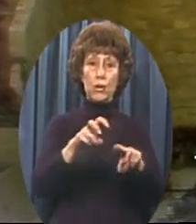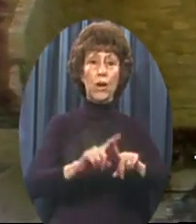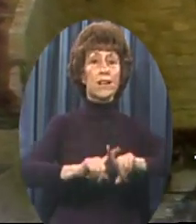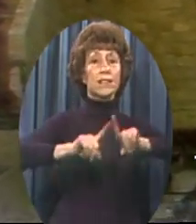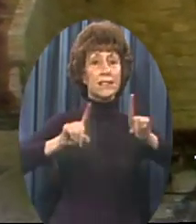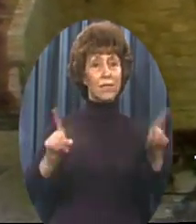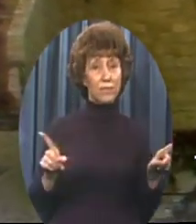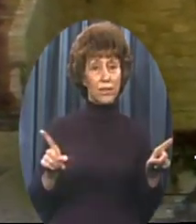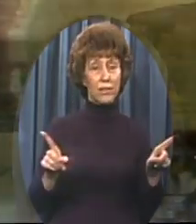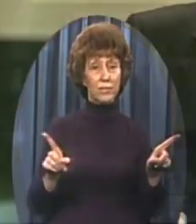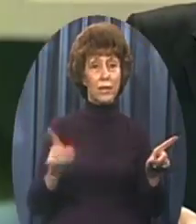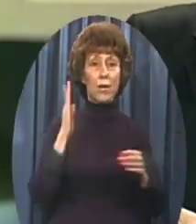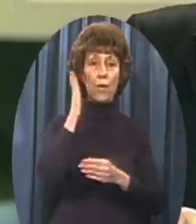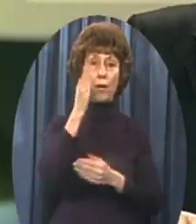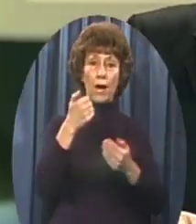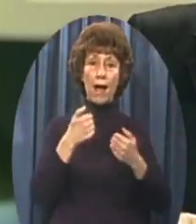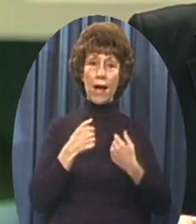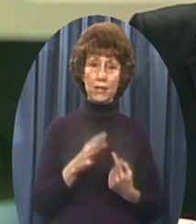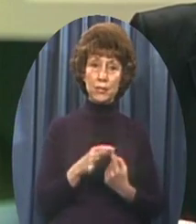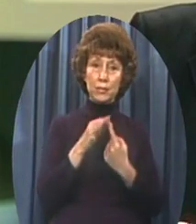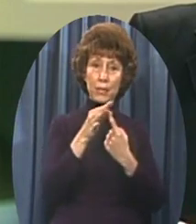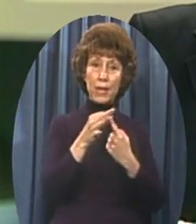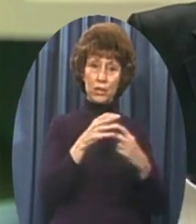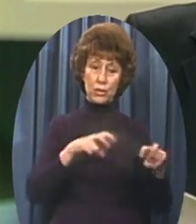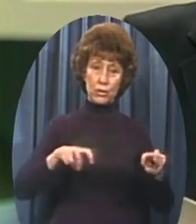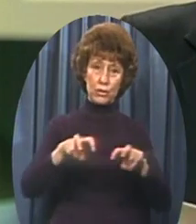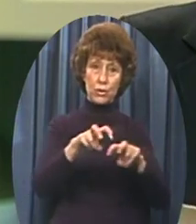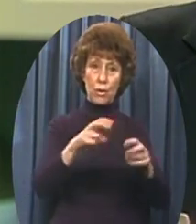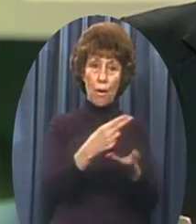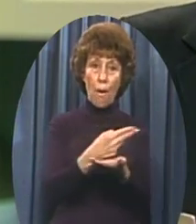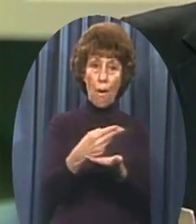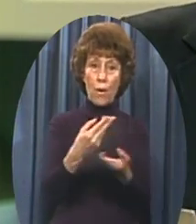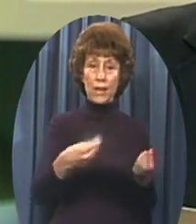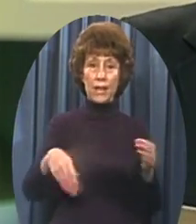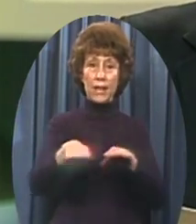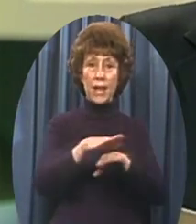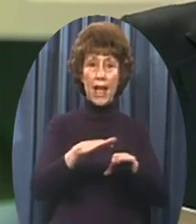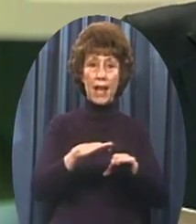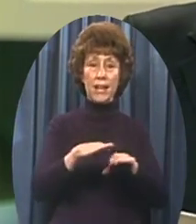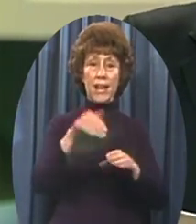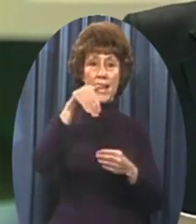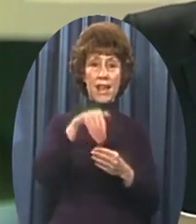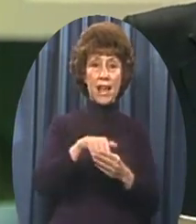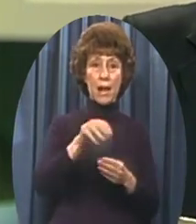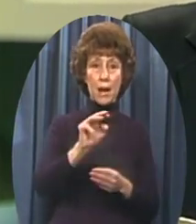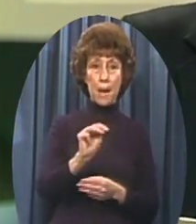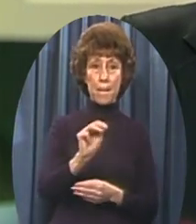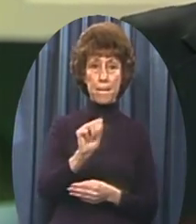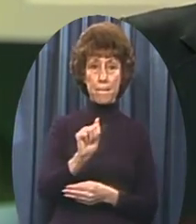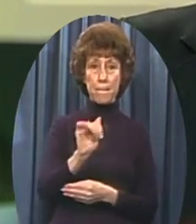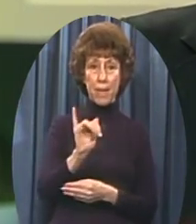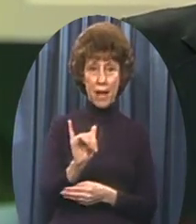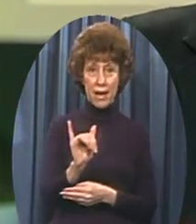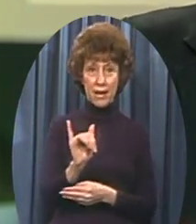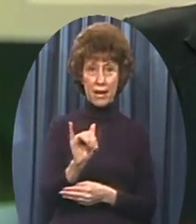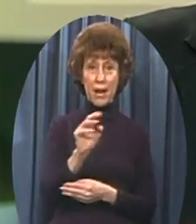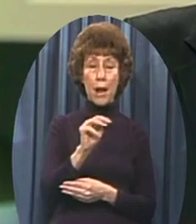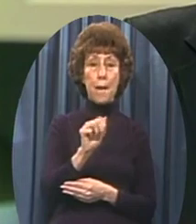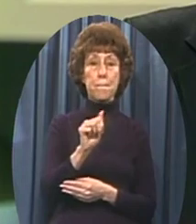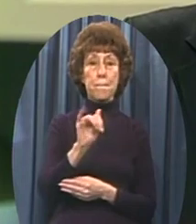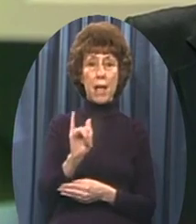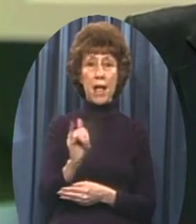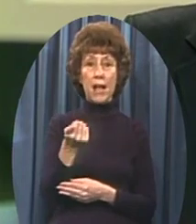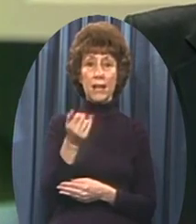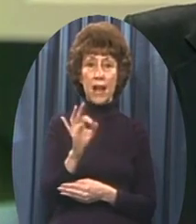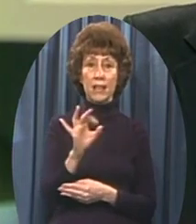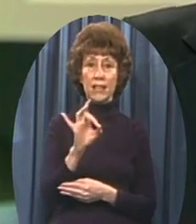1-800-446-5000. I might also say to any of the educators who are watching, if you'd like to be teaching in a school like Liberty Baptist